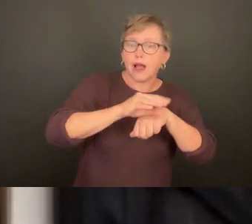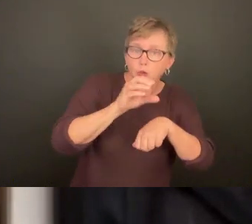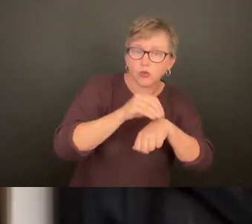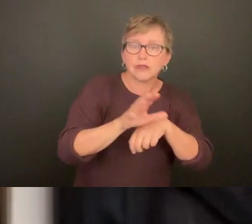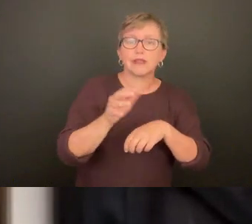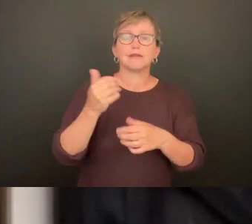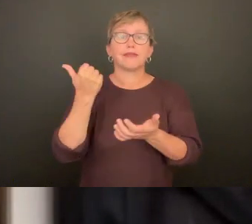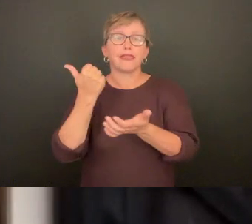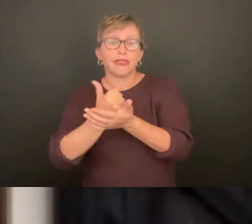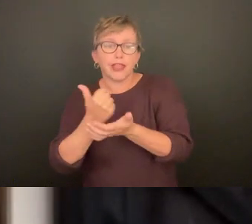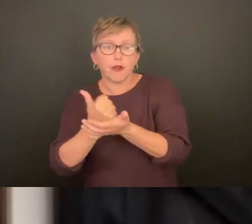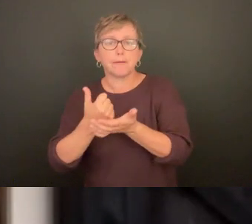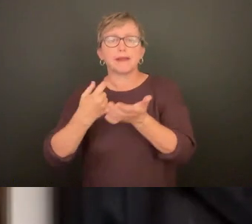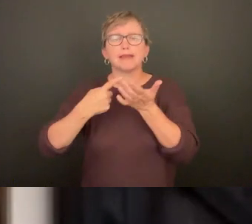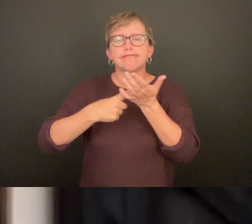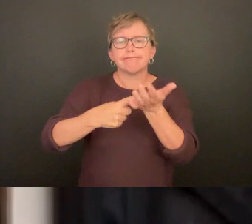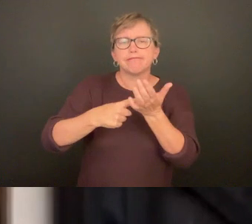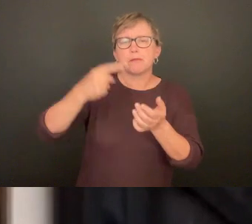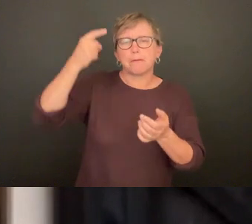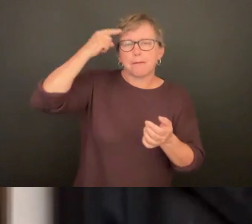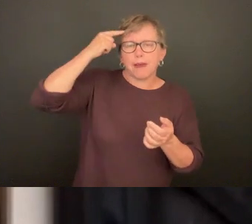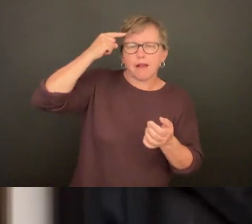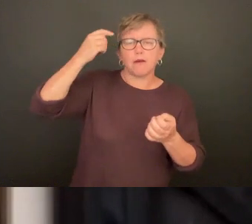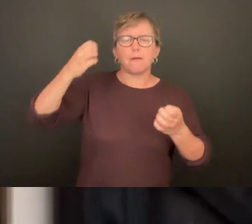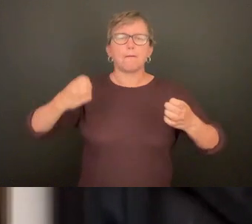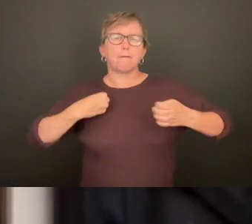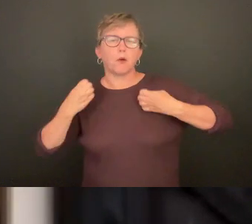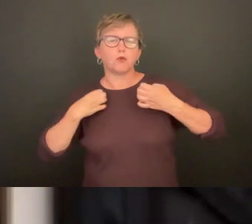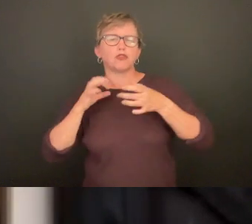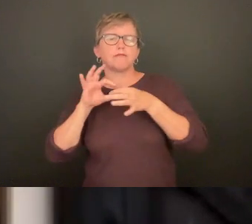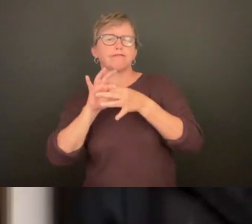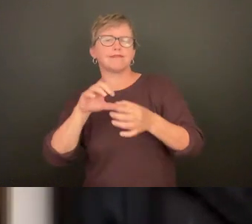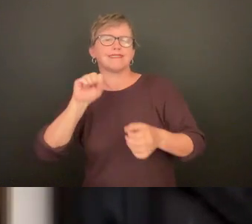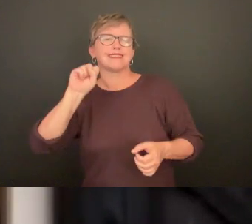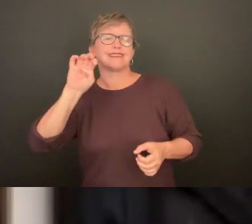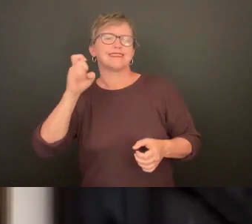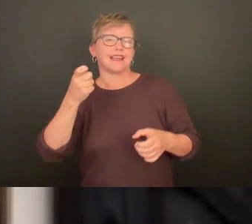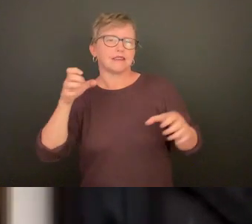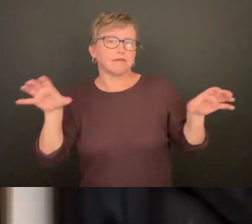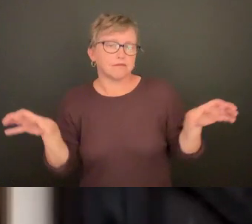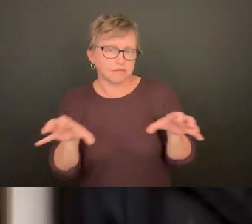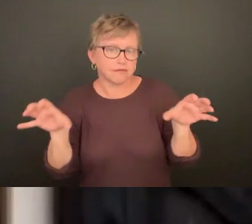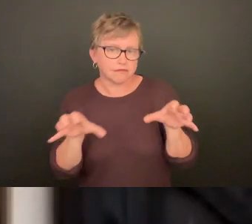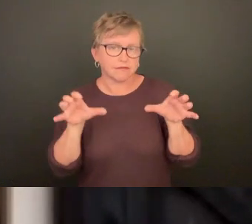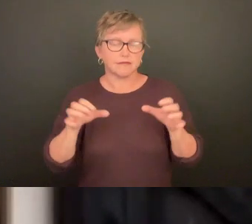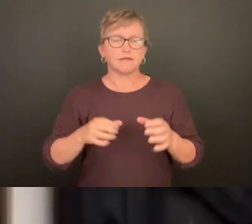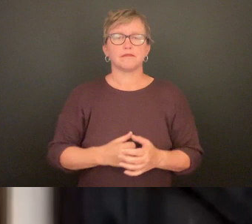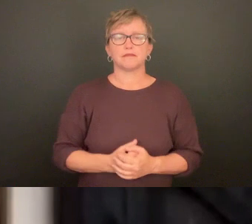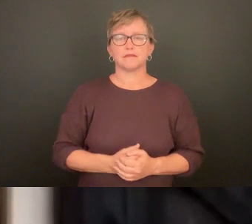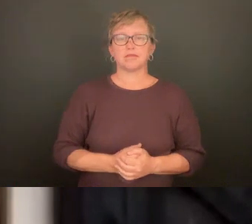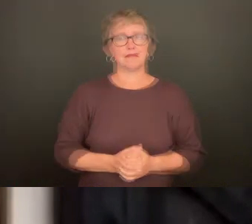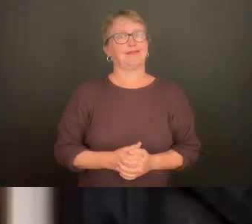or emotional factors related to sexual functioning. Now, so, that was written by